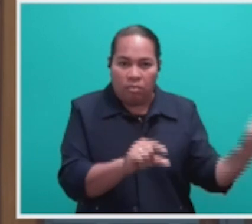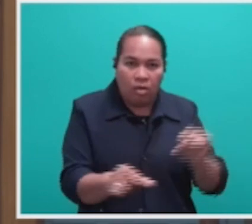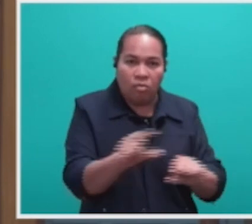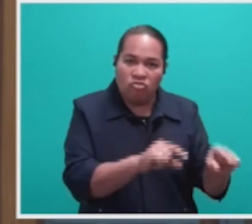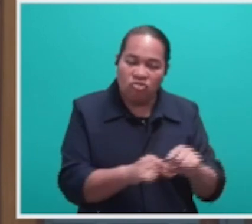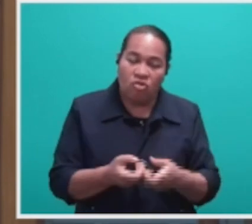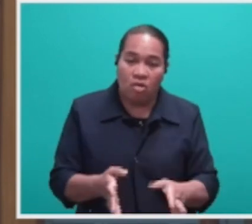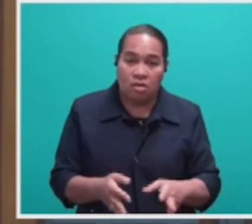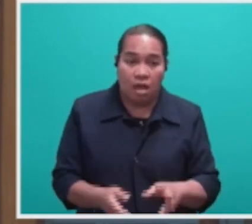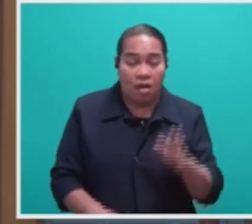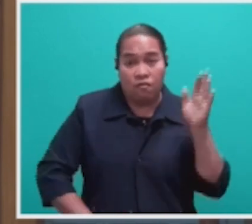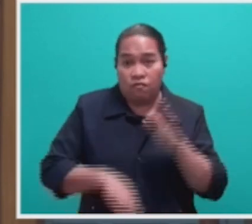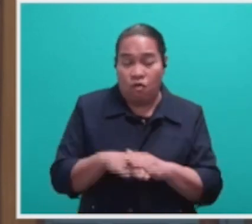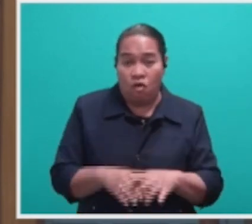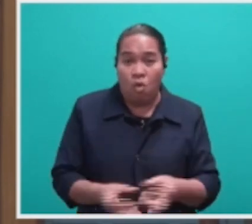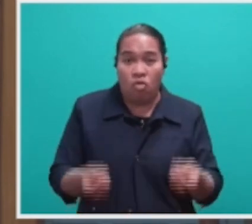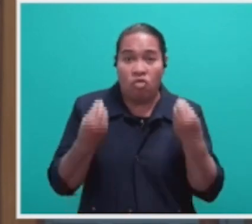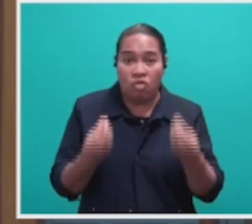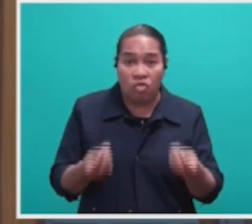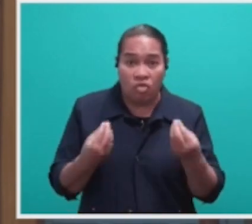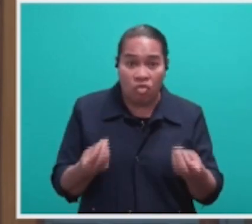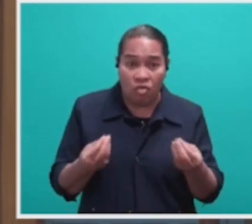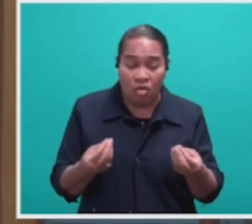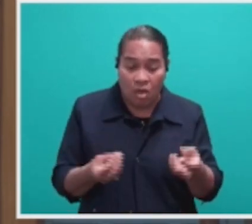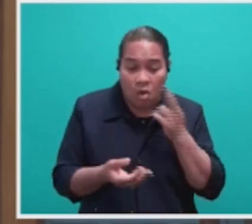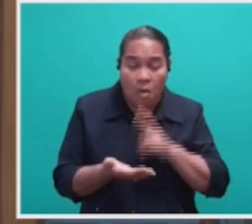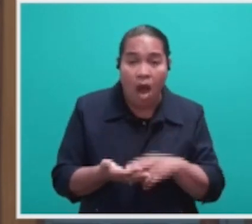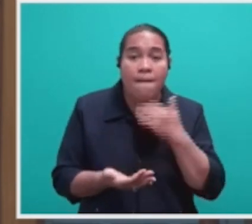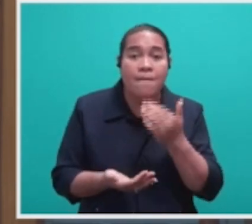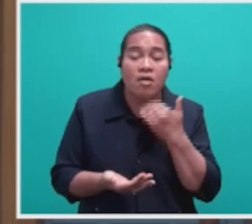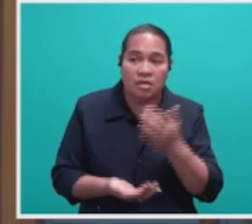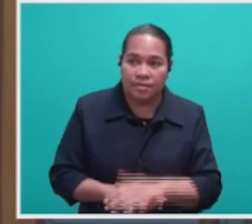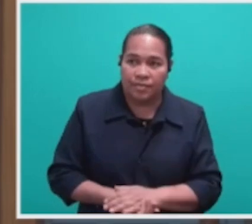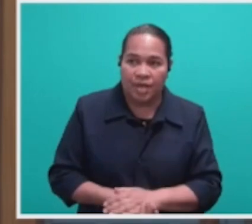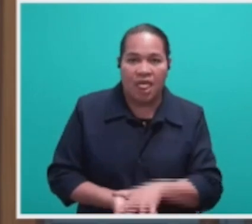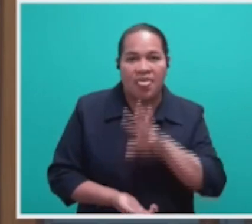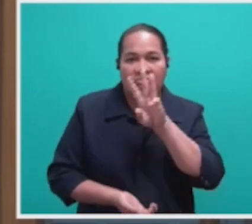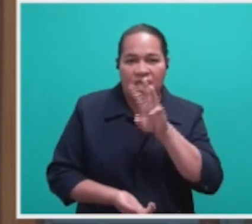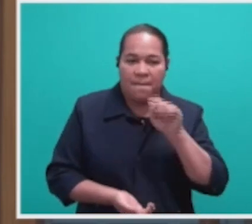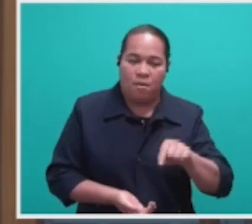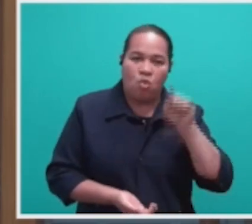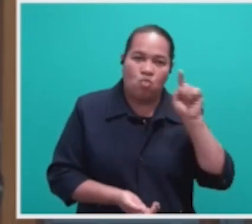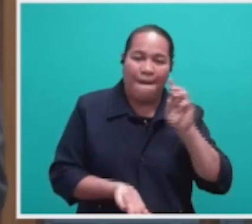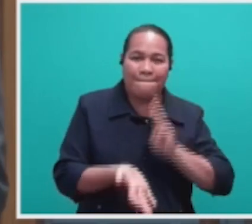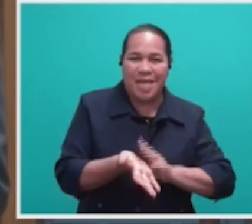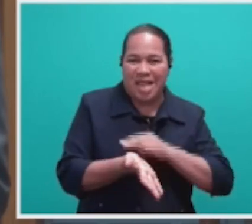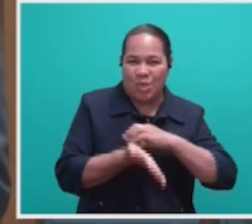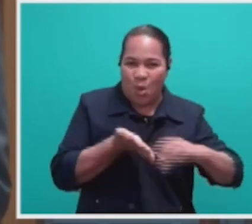The total value of losses to date, or reported losses to date, is 3.1 million.